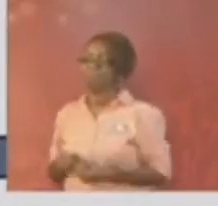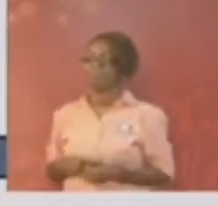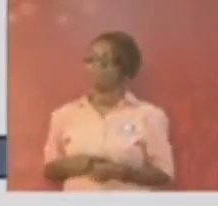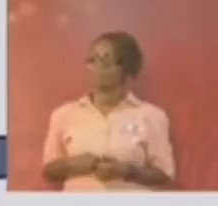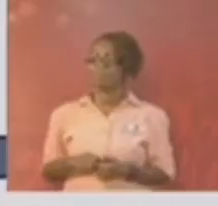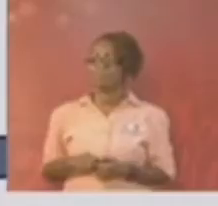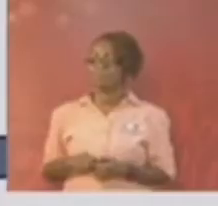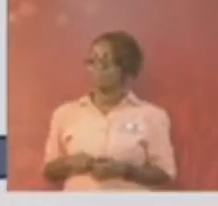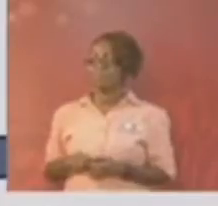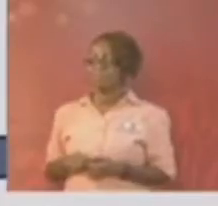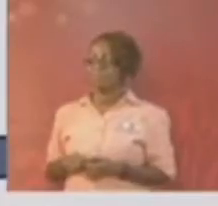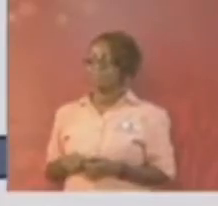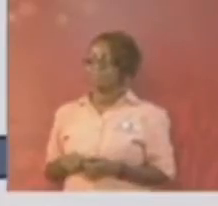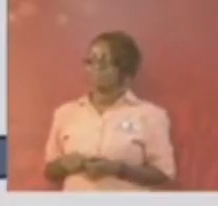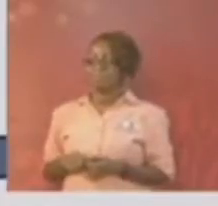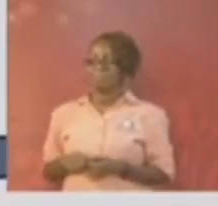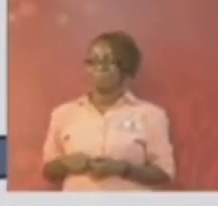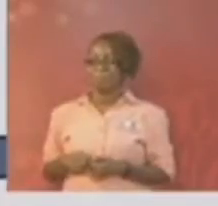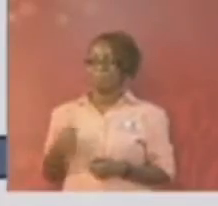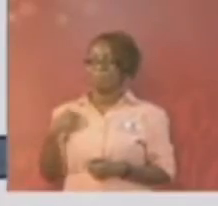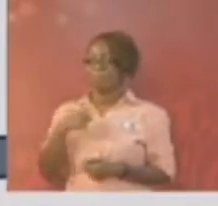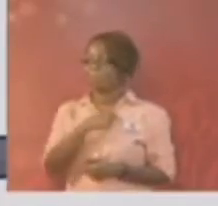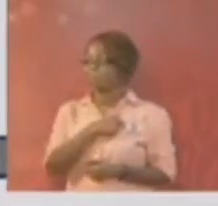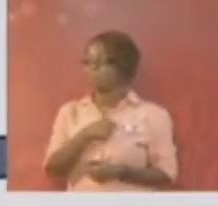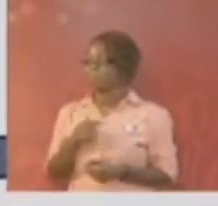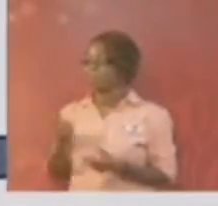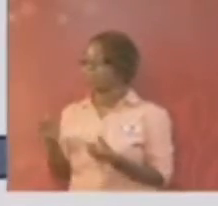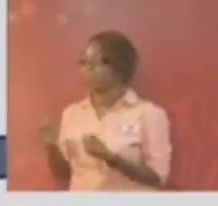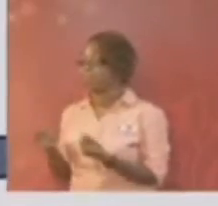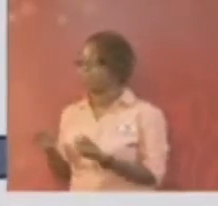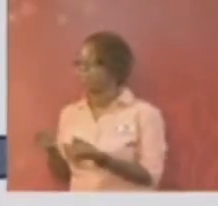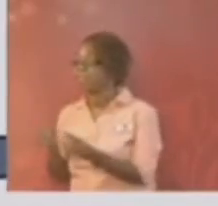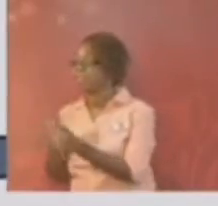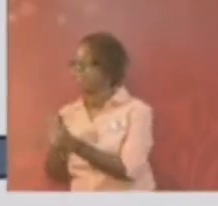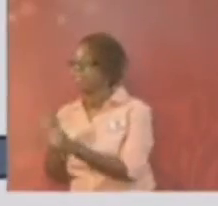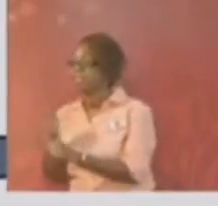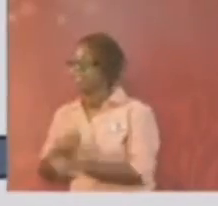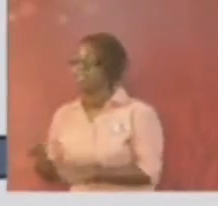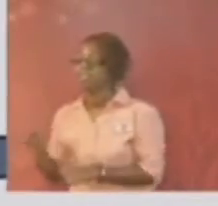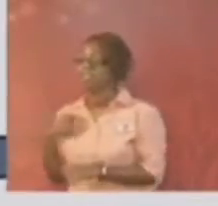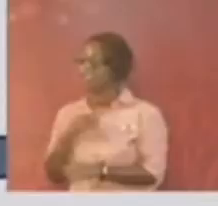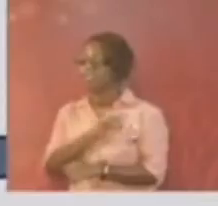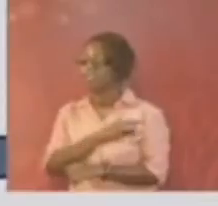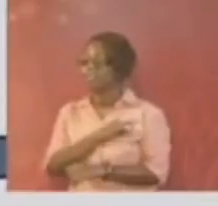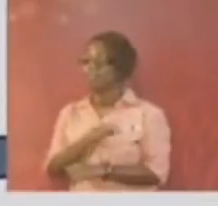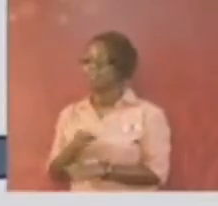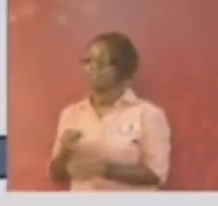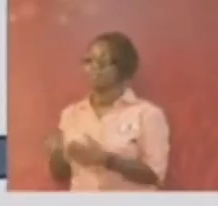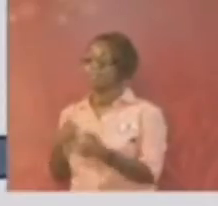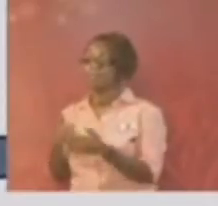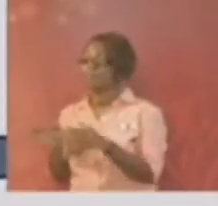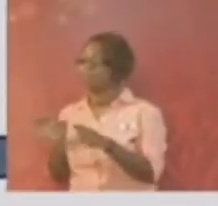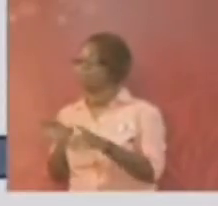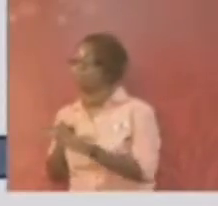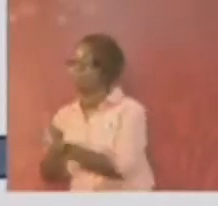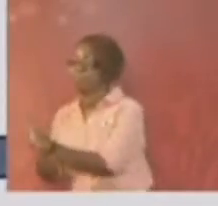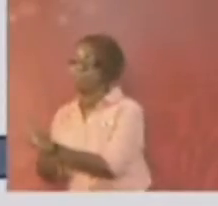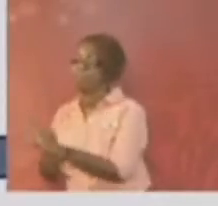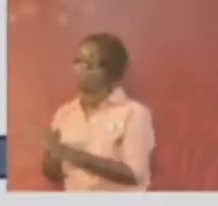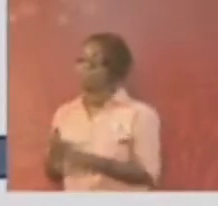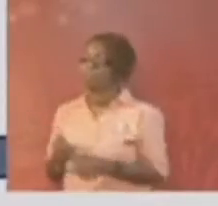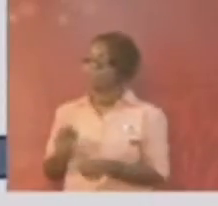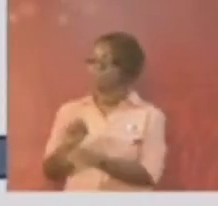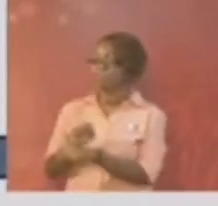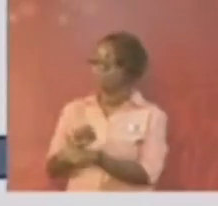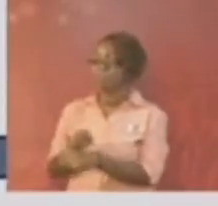encountering COVID-19 patients in whatever way, from transport to stores to indeed, of course,